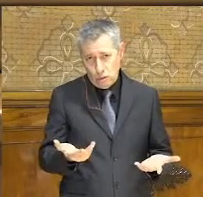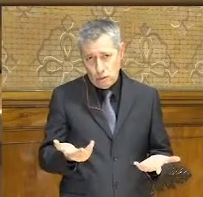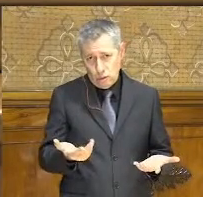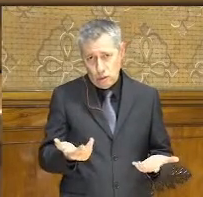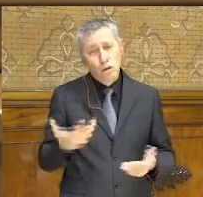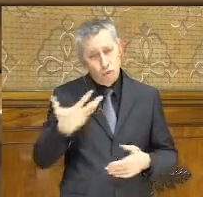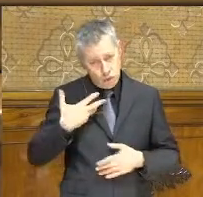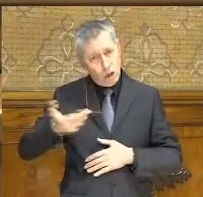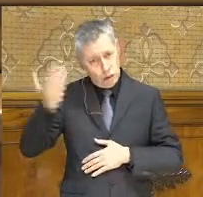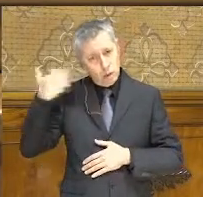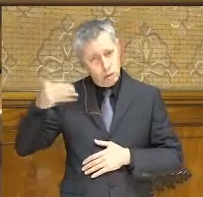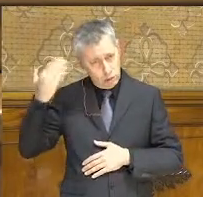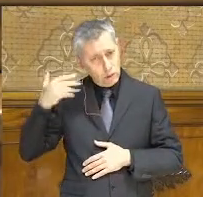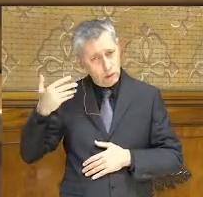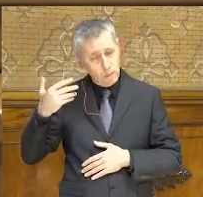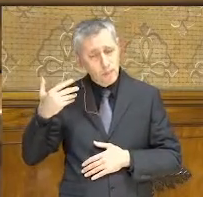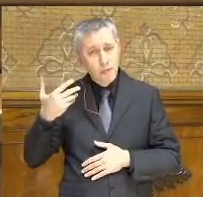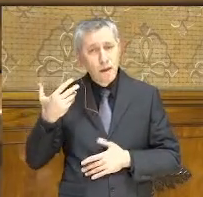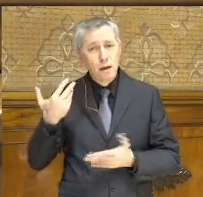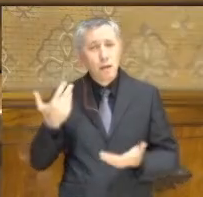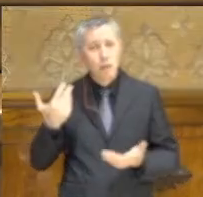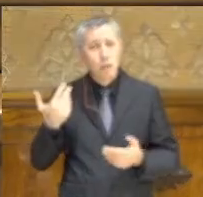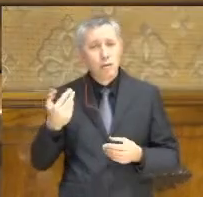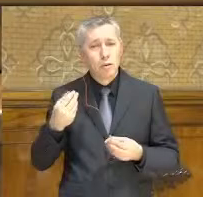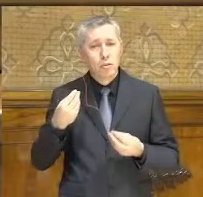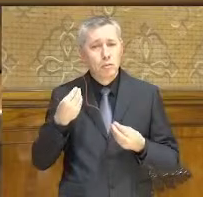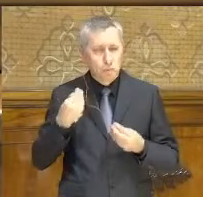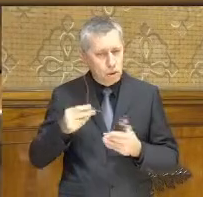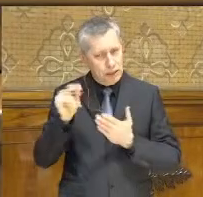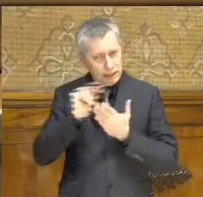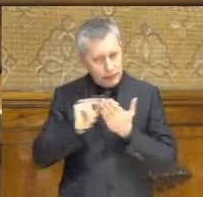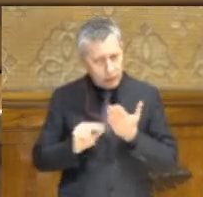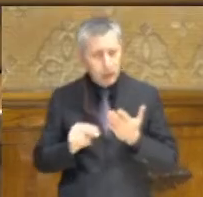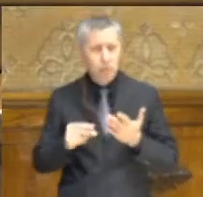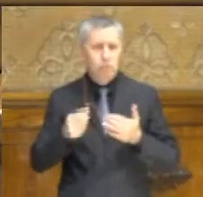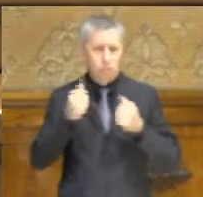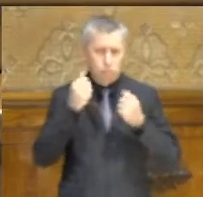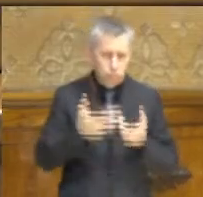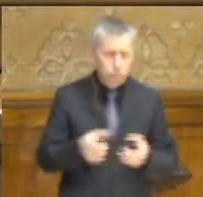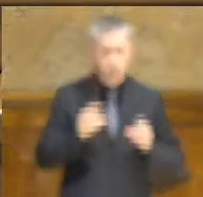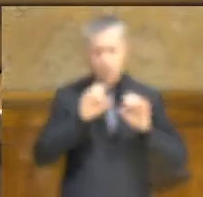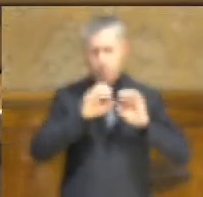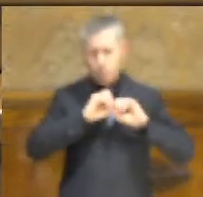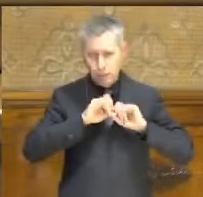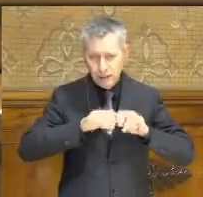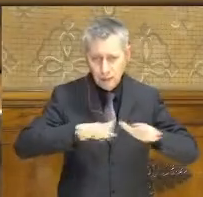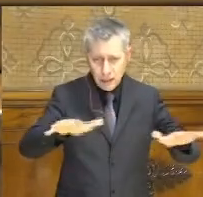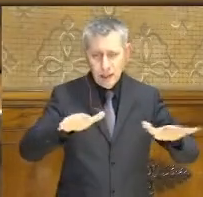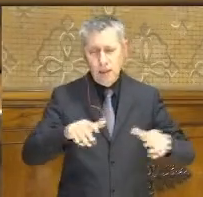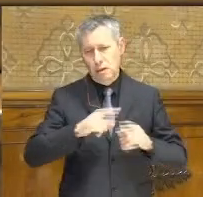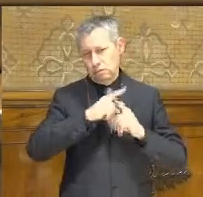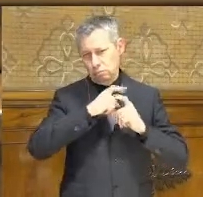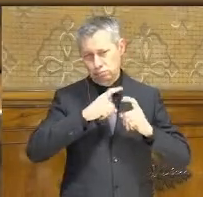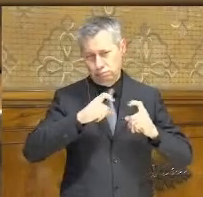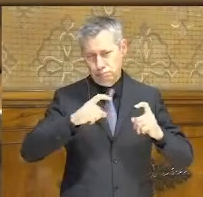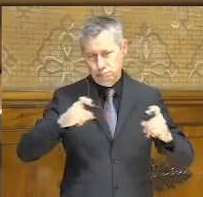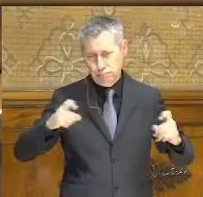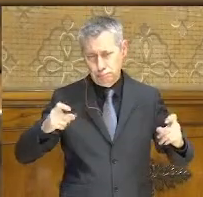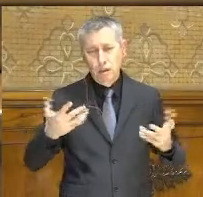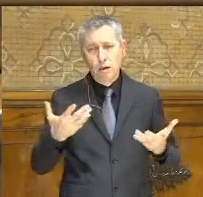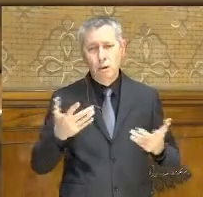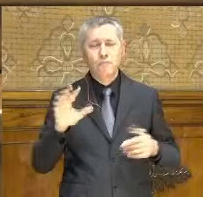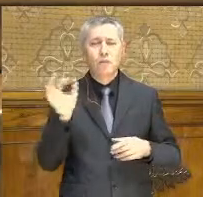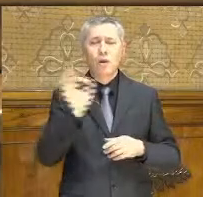back and did long histories of pandemics at the moment of the pandemic, or they took